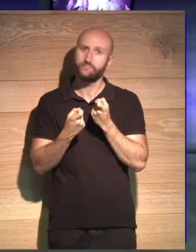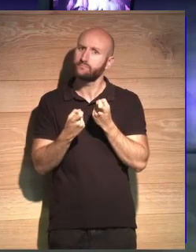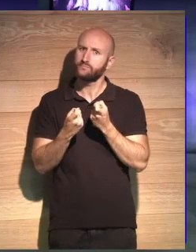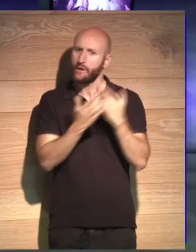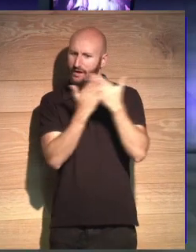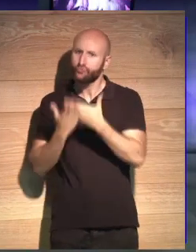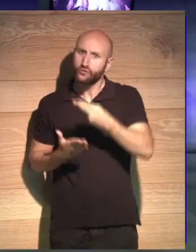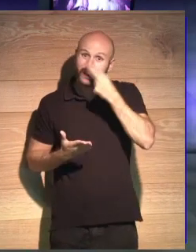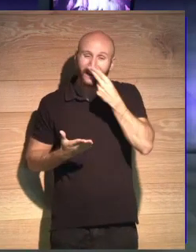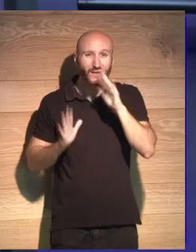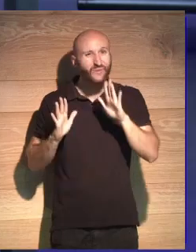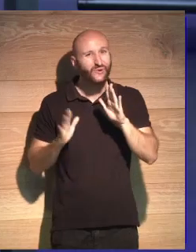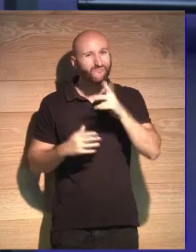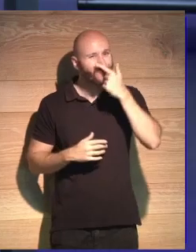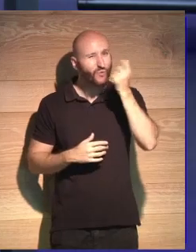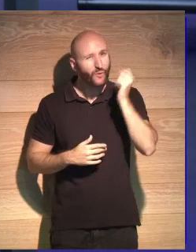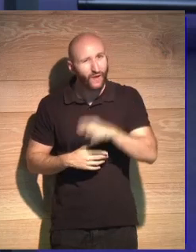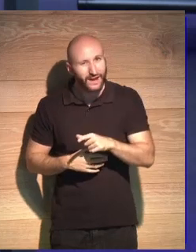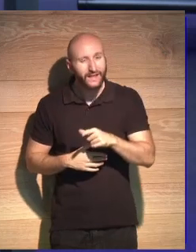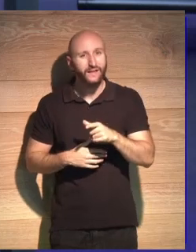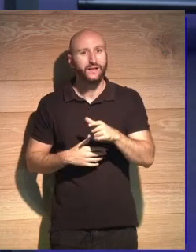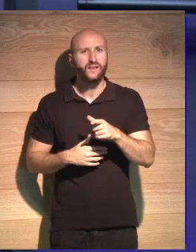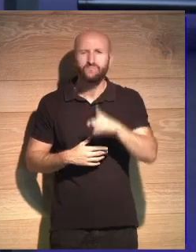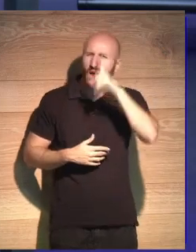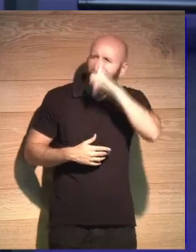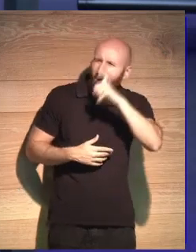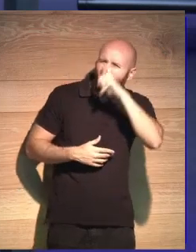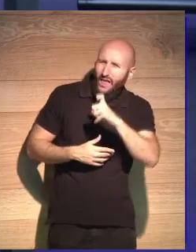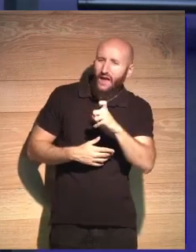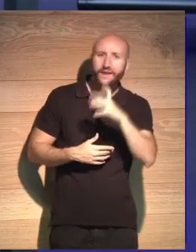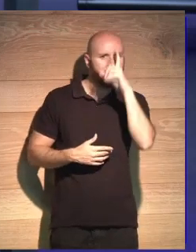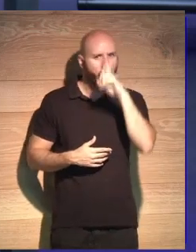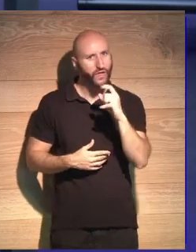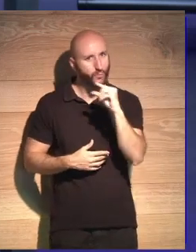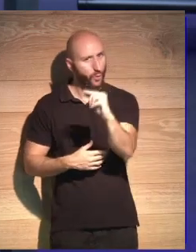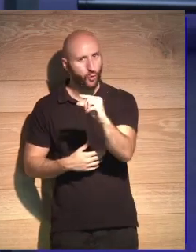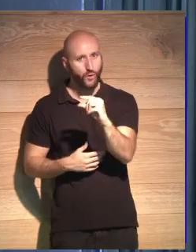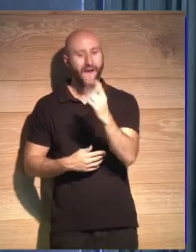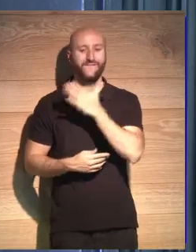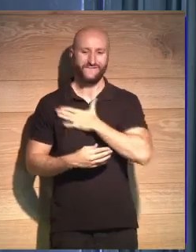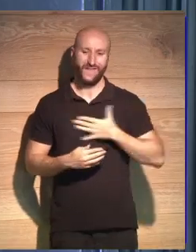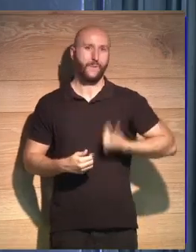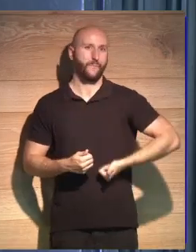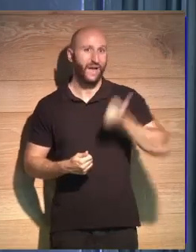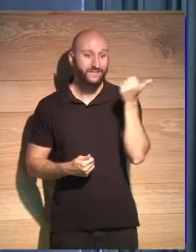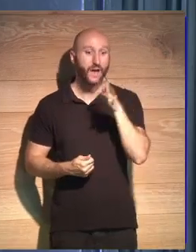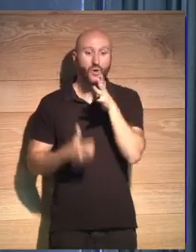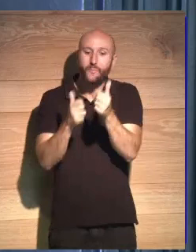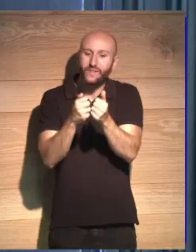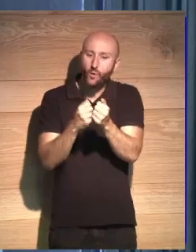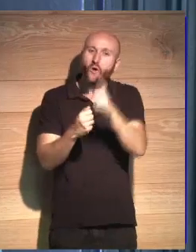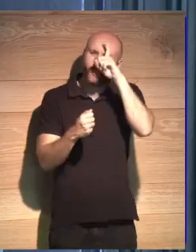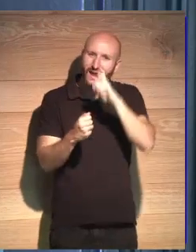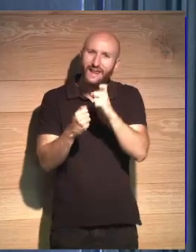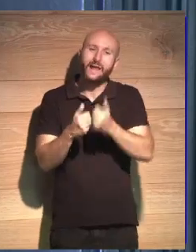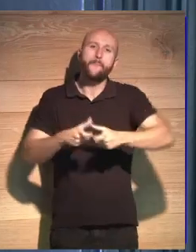remember information better. This is very interesting, but this is not useful. To remember is not enough. We want